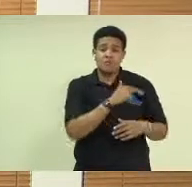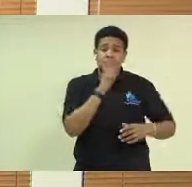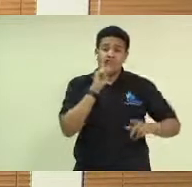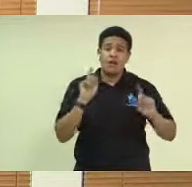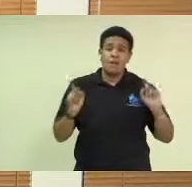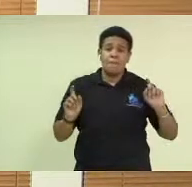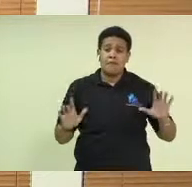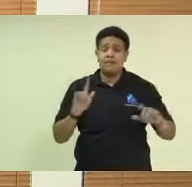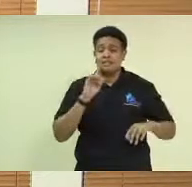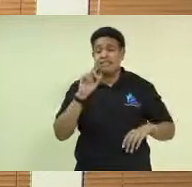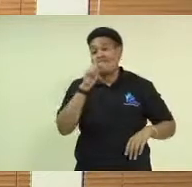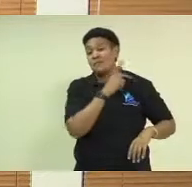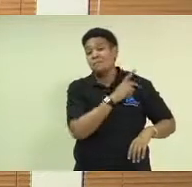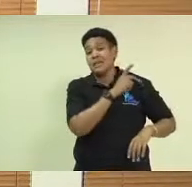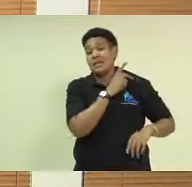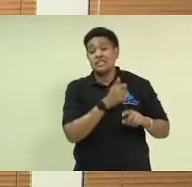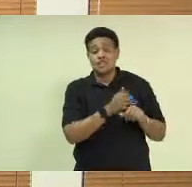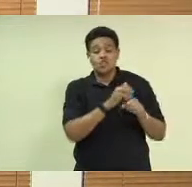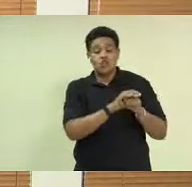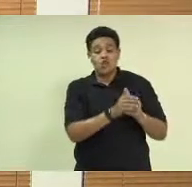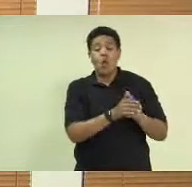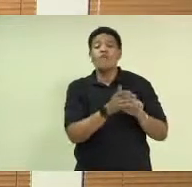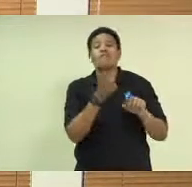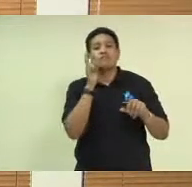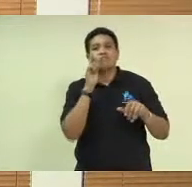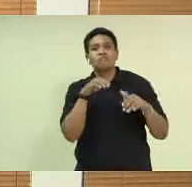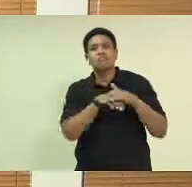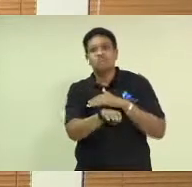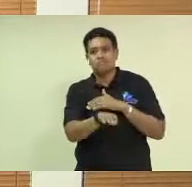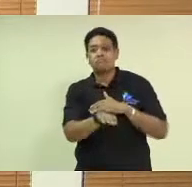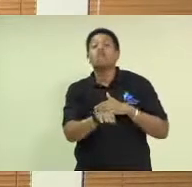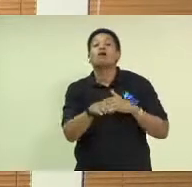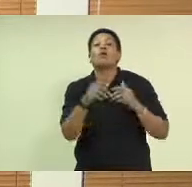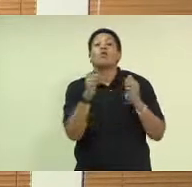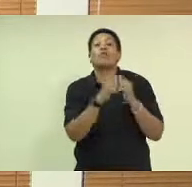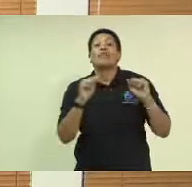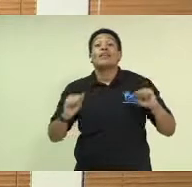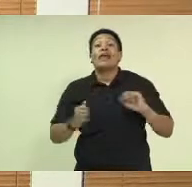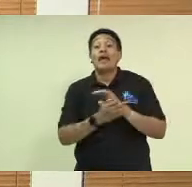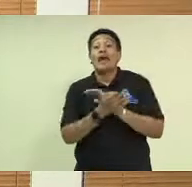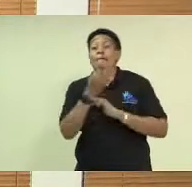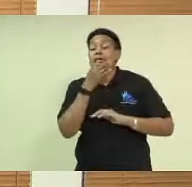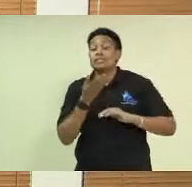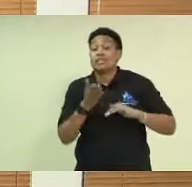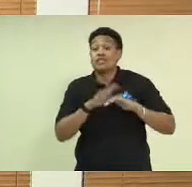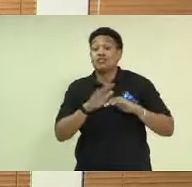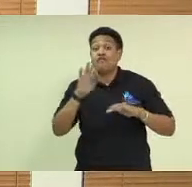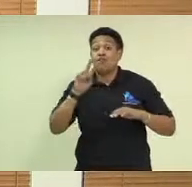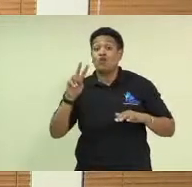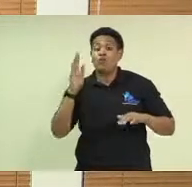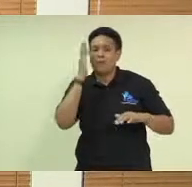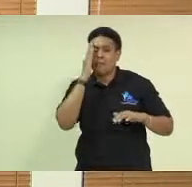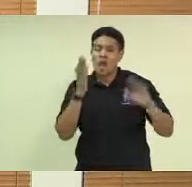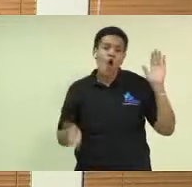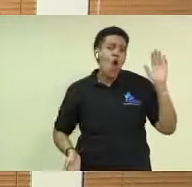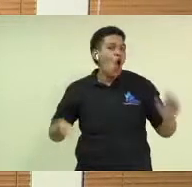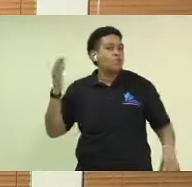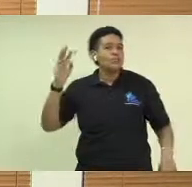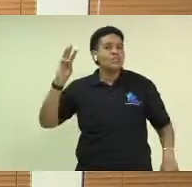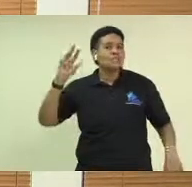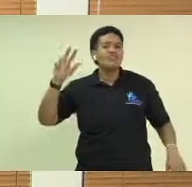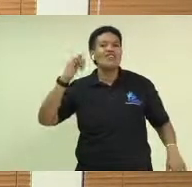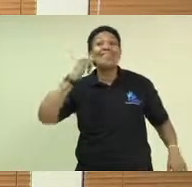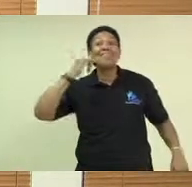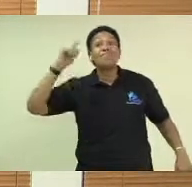management of patients who require admission, with the capacity to increase that number to 63 if